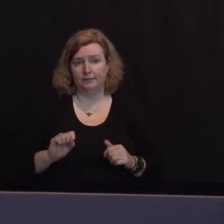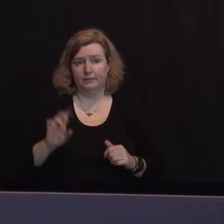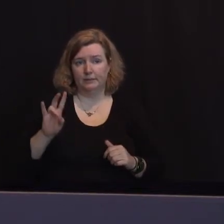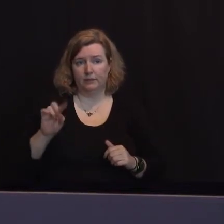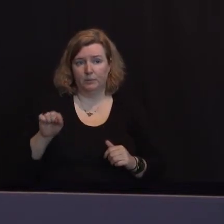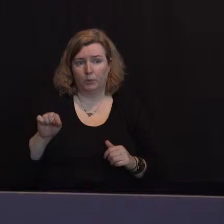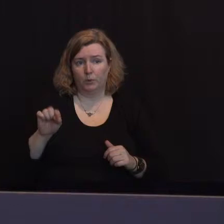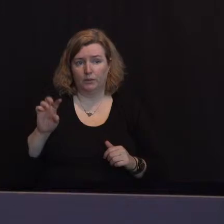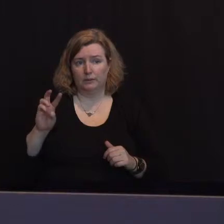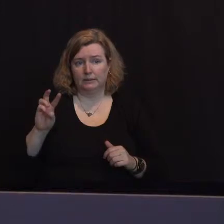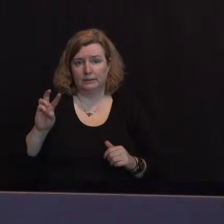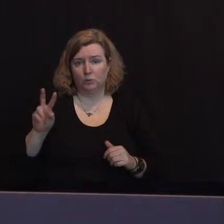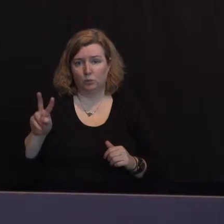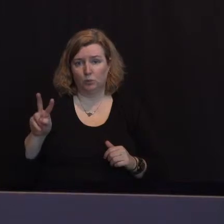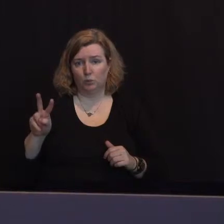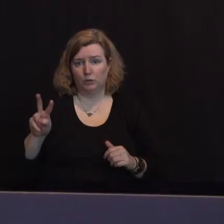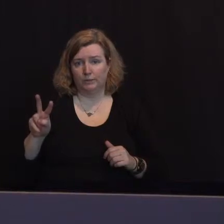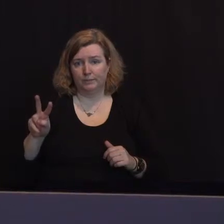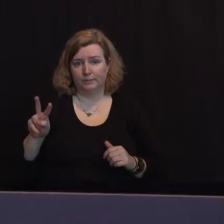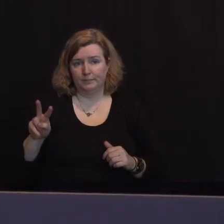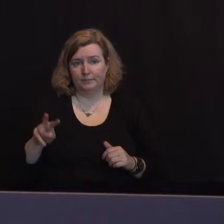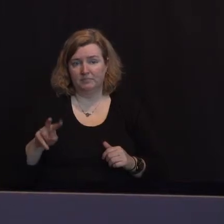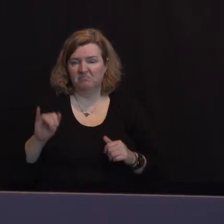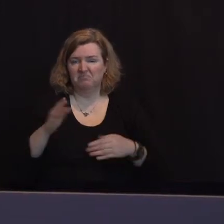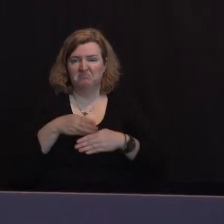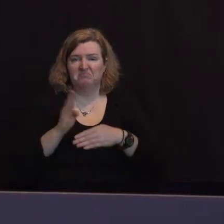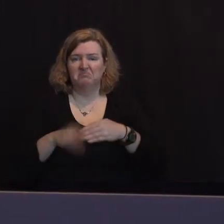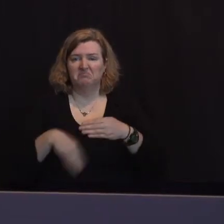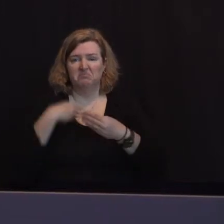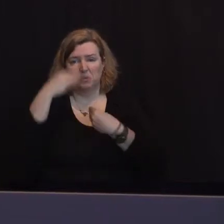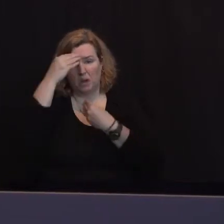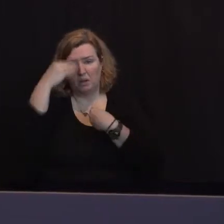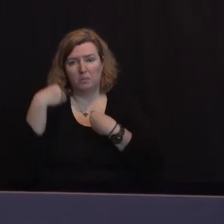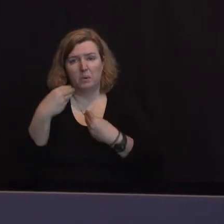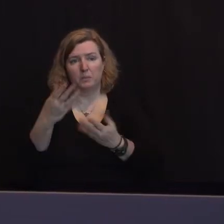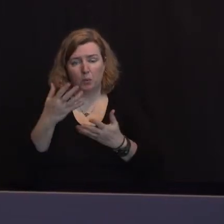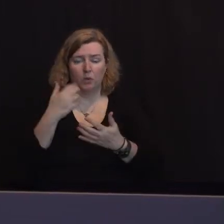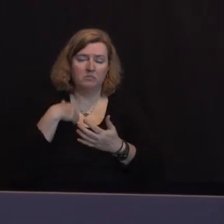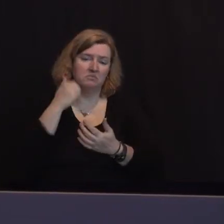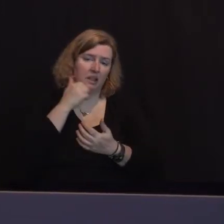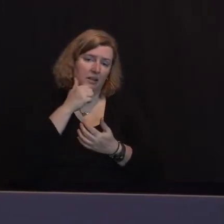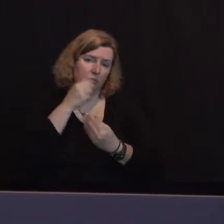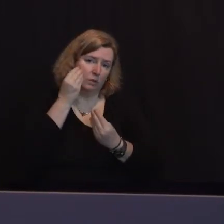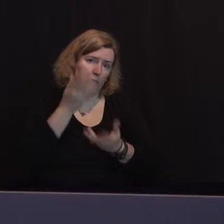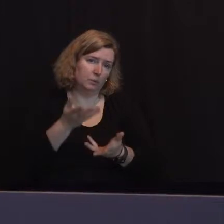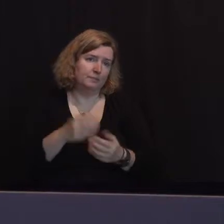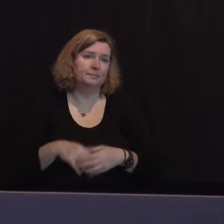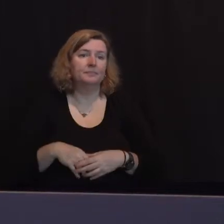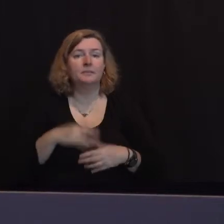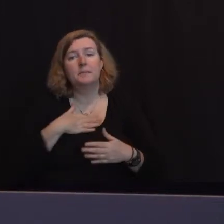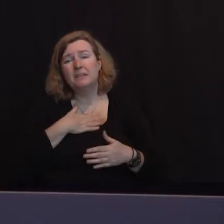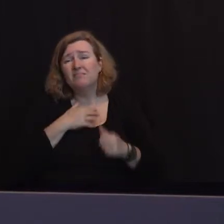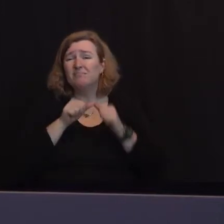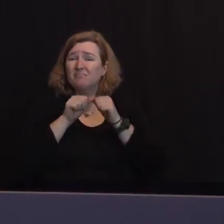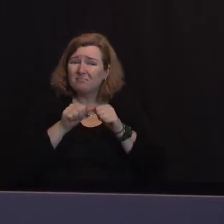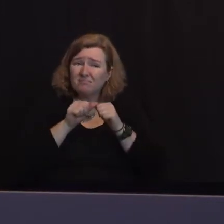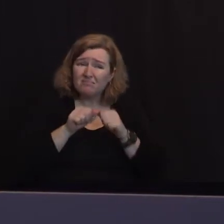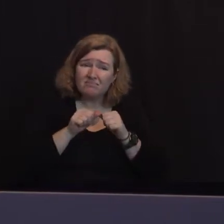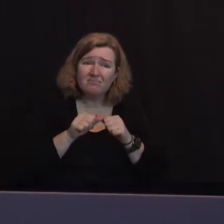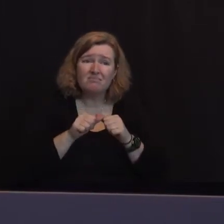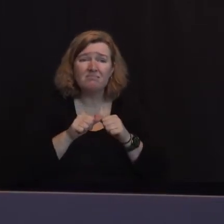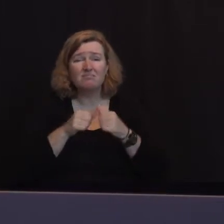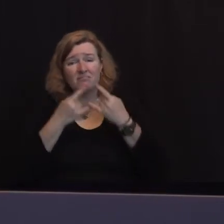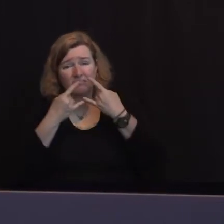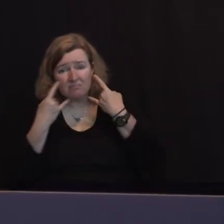7.62%. That concludes the department's daily report. Please continue to Practice public health precautions, mask